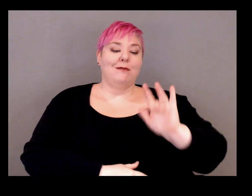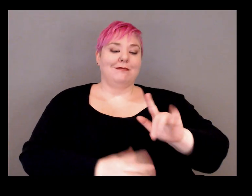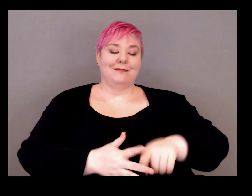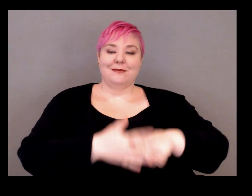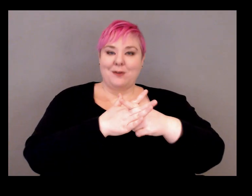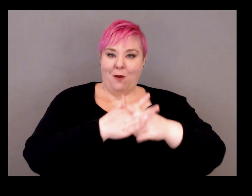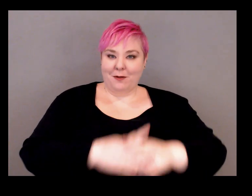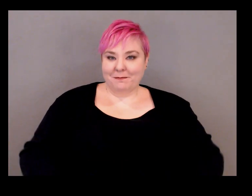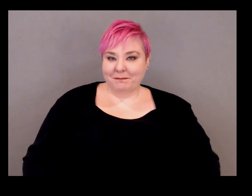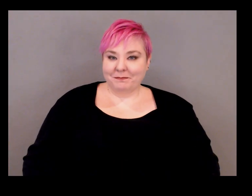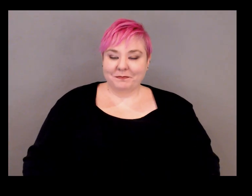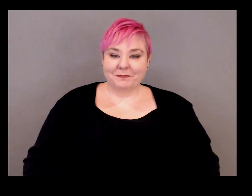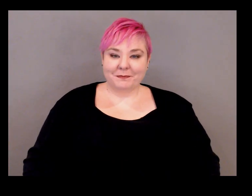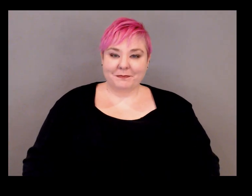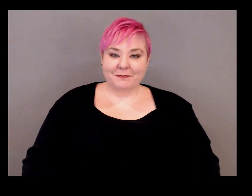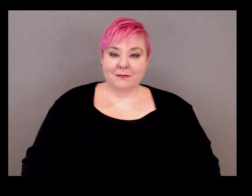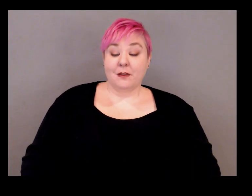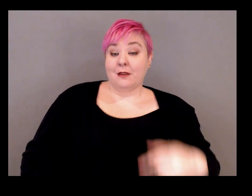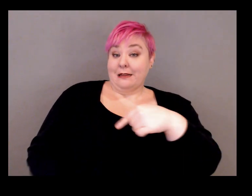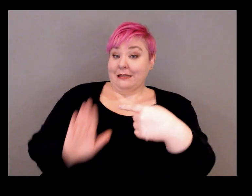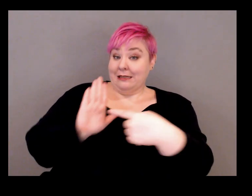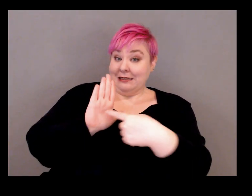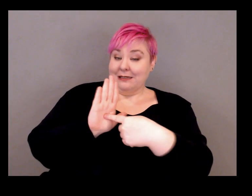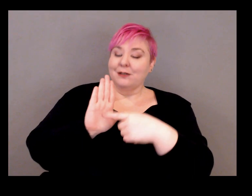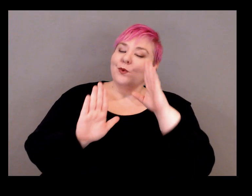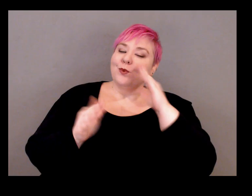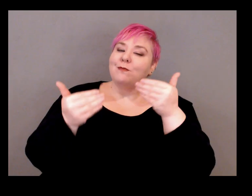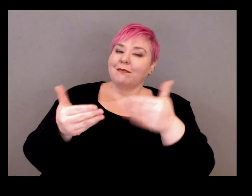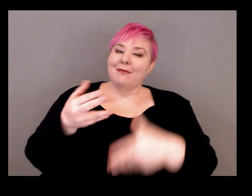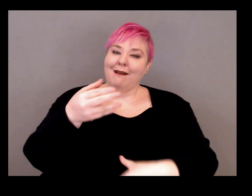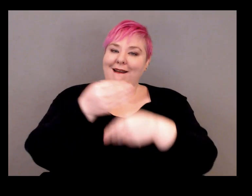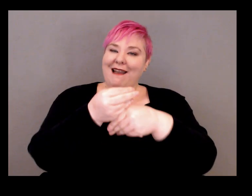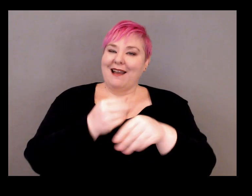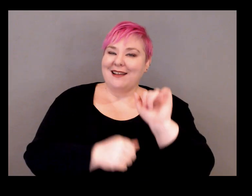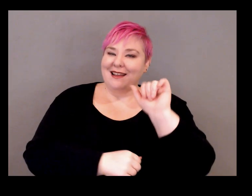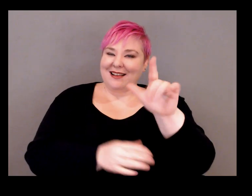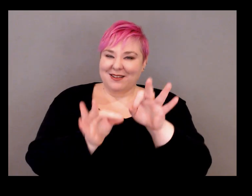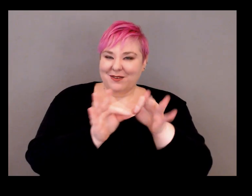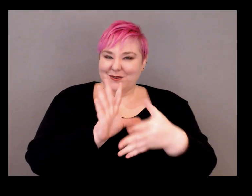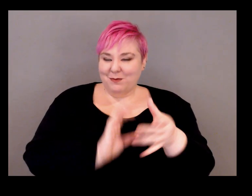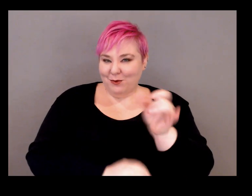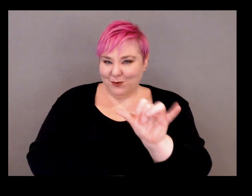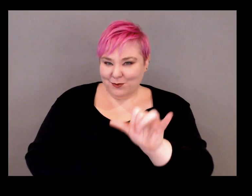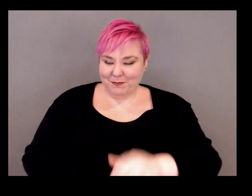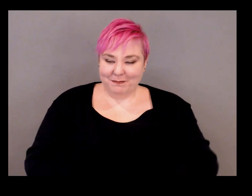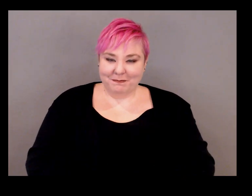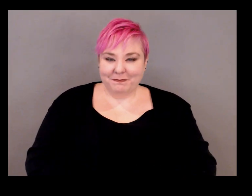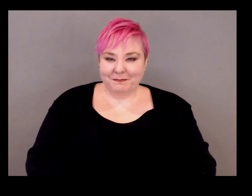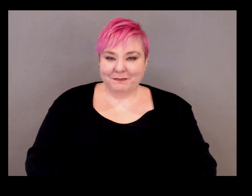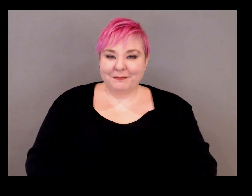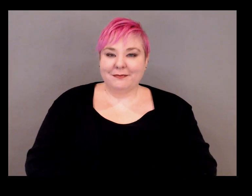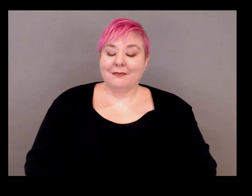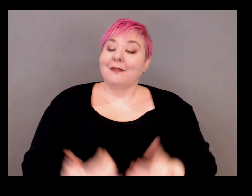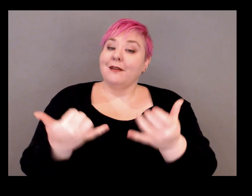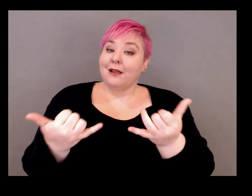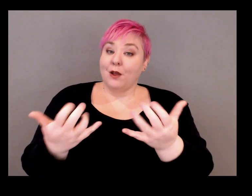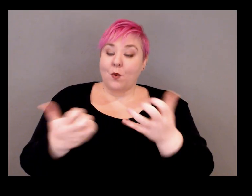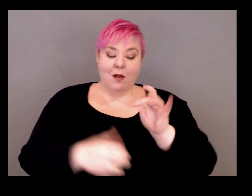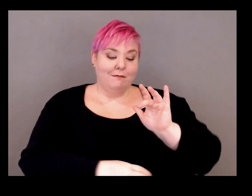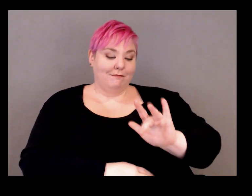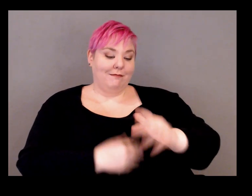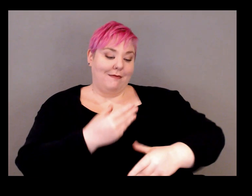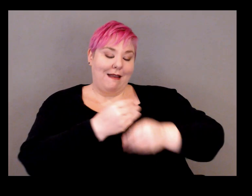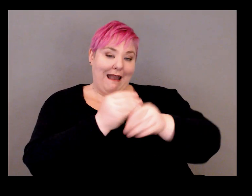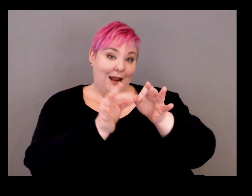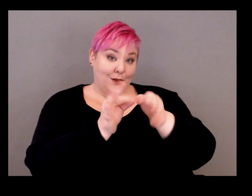just simply click Start. But we're going to go ahead and add a sign language interpreter to this meeting as well. Now you want to